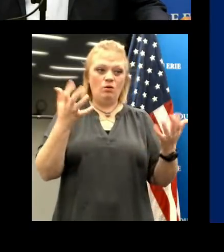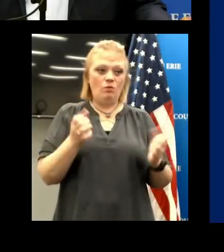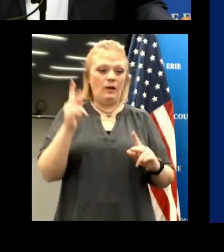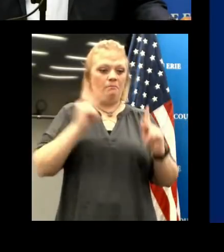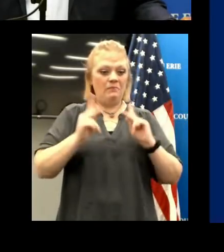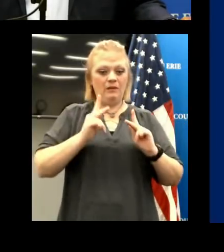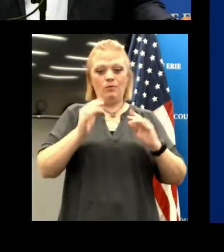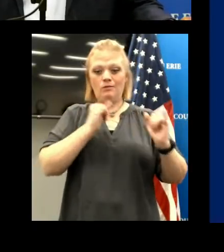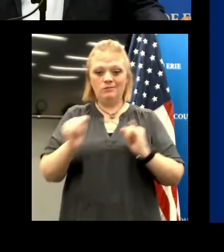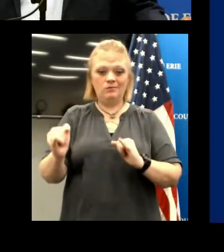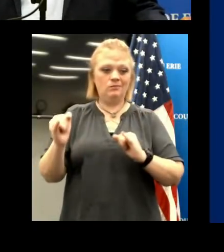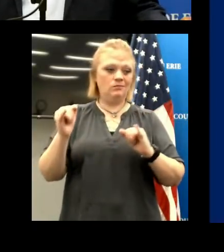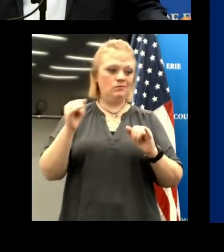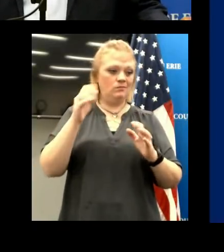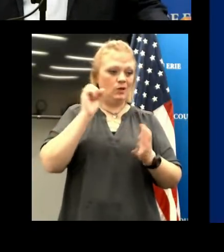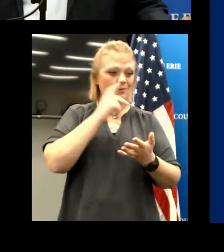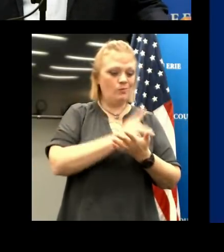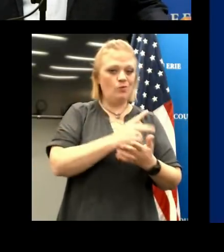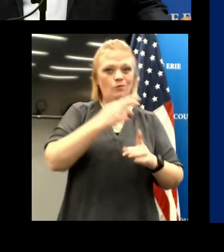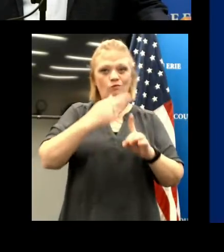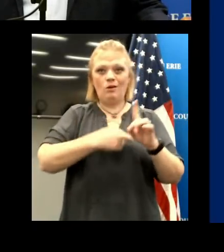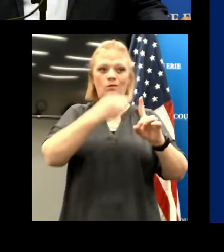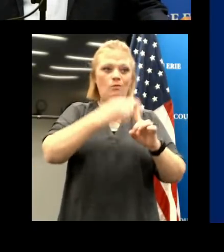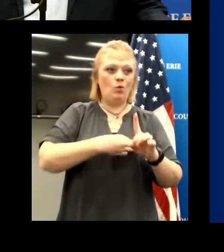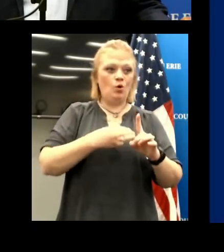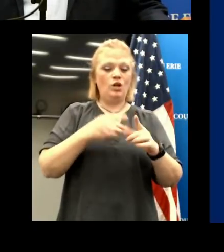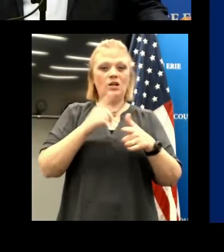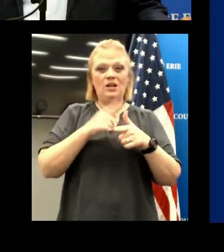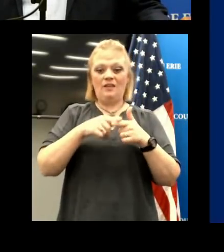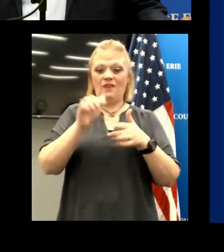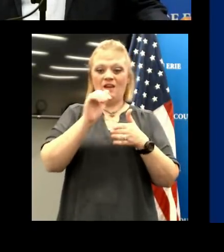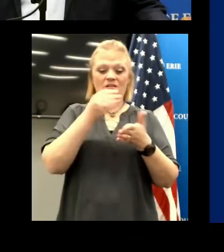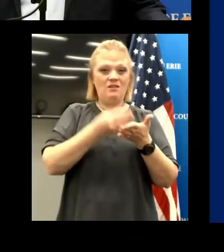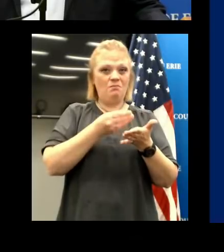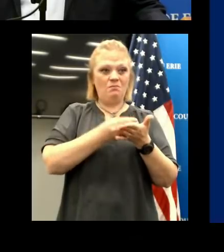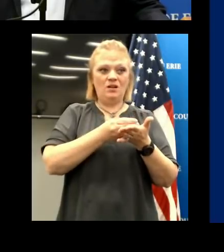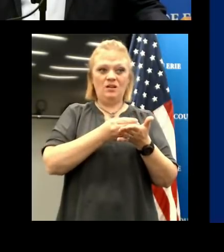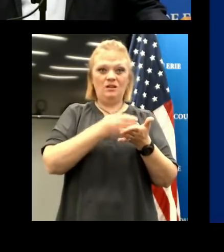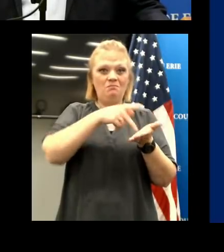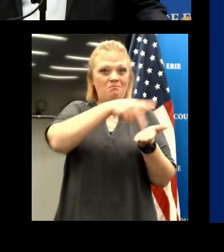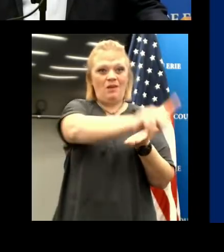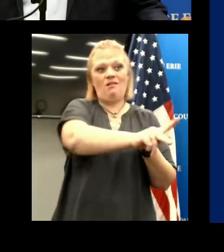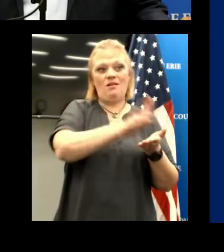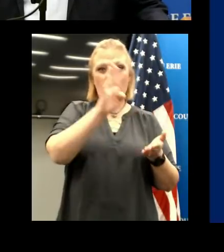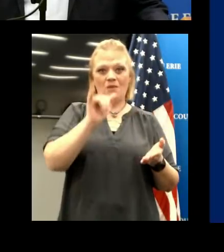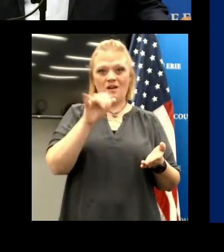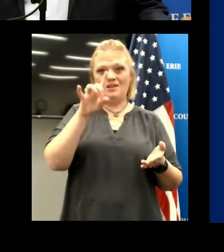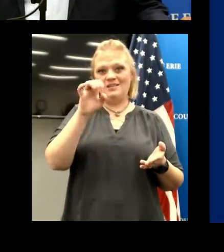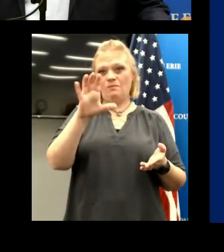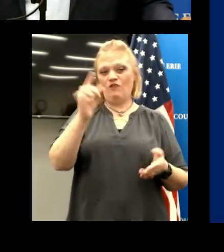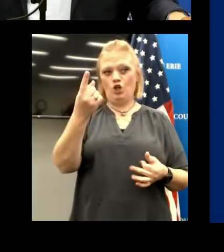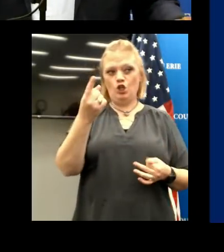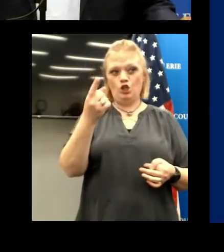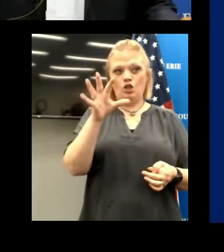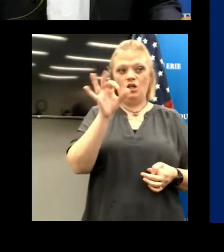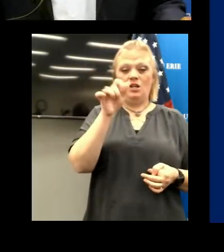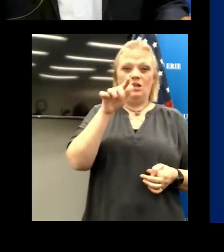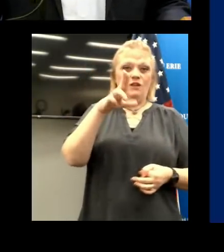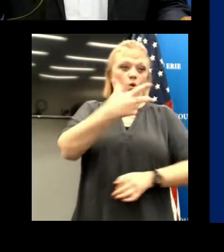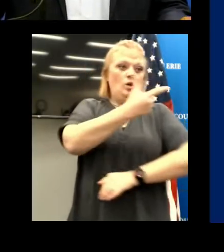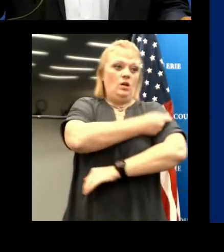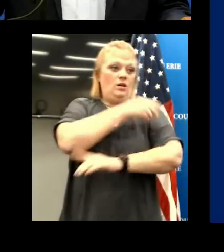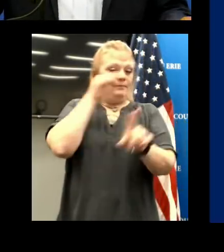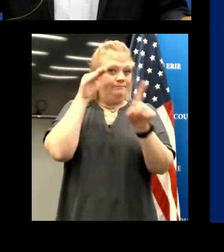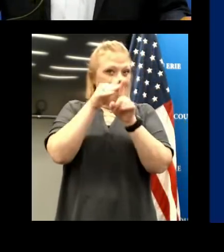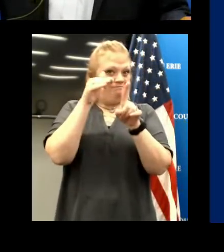approved, whether it's rental or mortgage assistance, and the dollars out the door by December 1st. Flu vaccine, just a